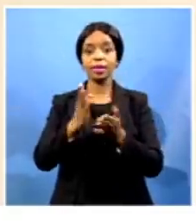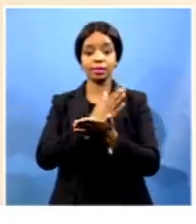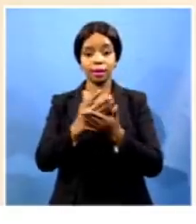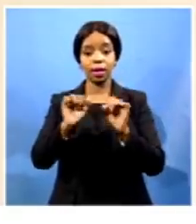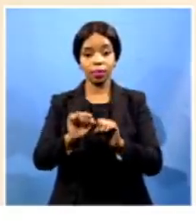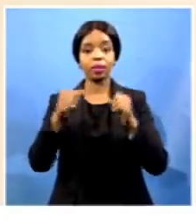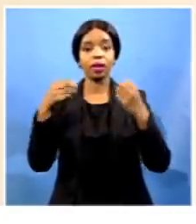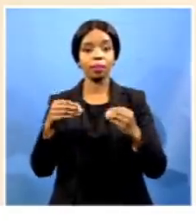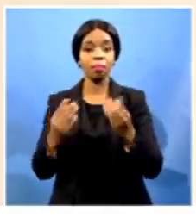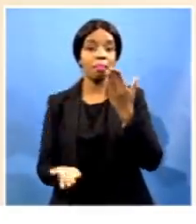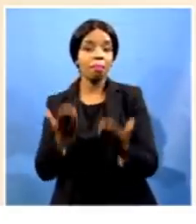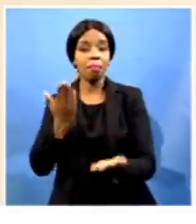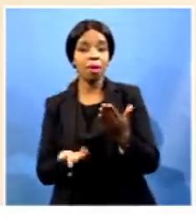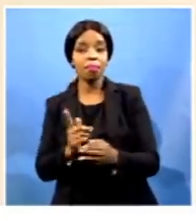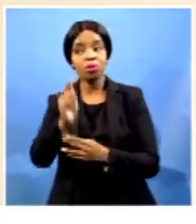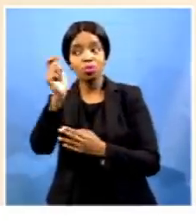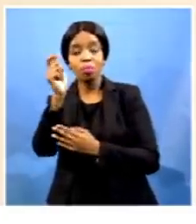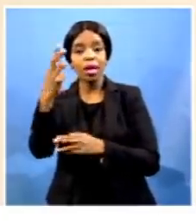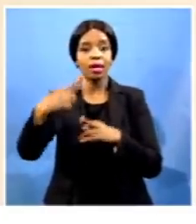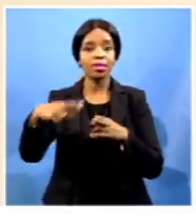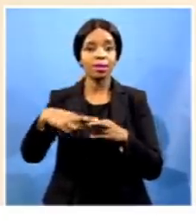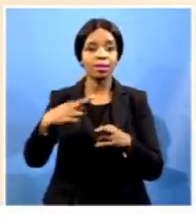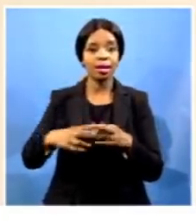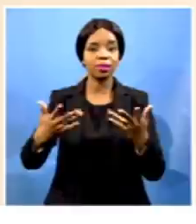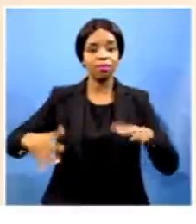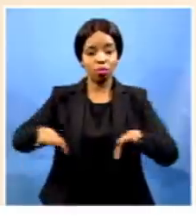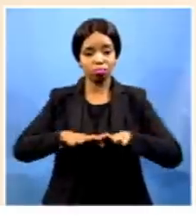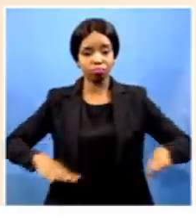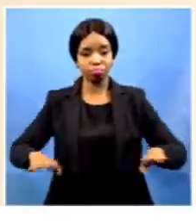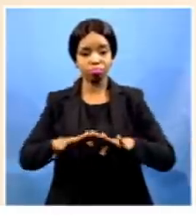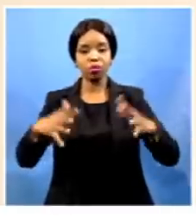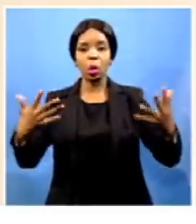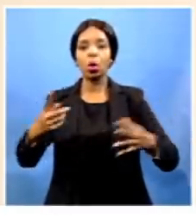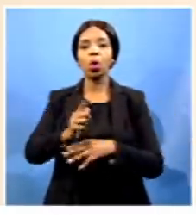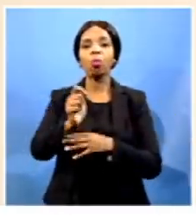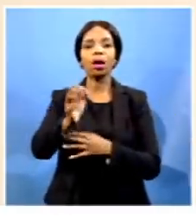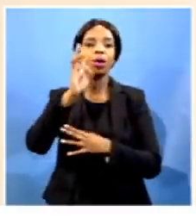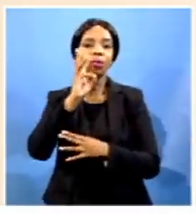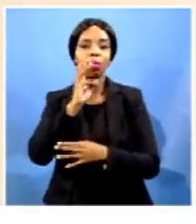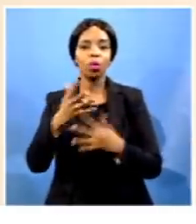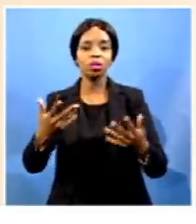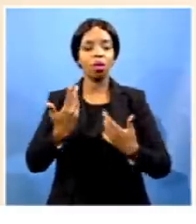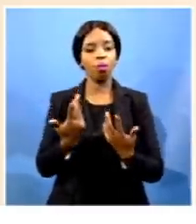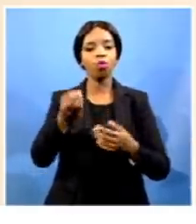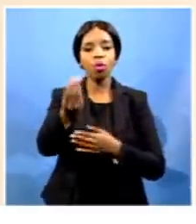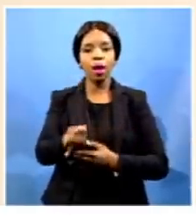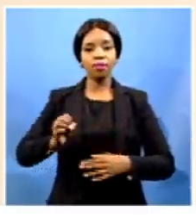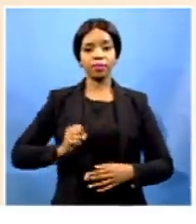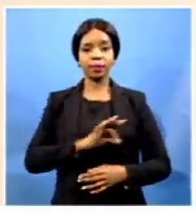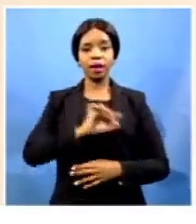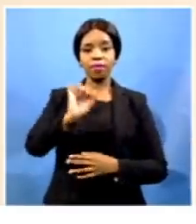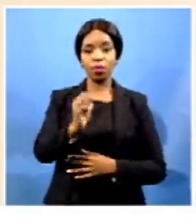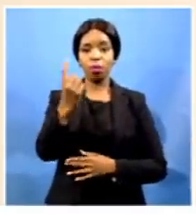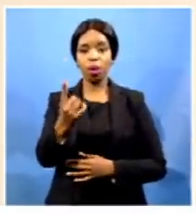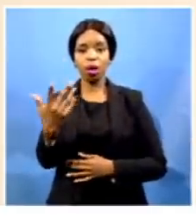paying rent or you're paying various utilities such as water, you have 1 or 2 workers, this will definitely impact